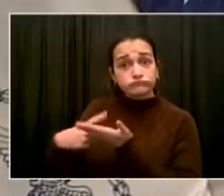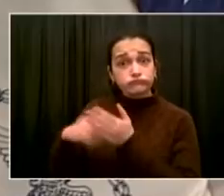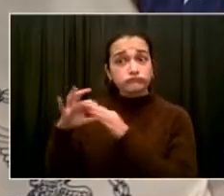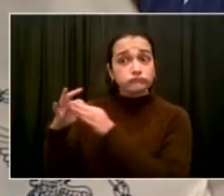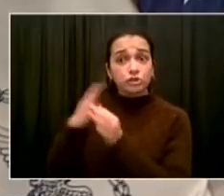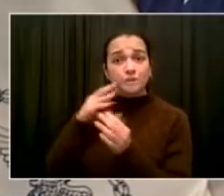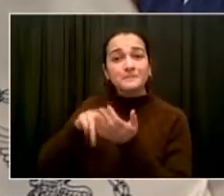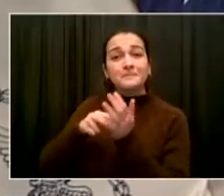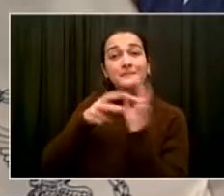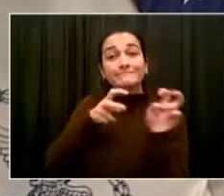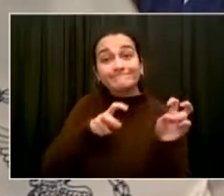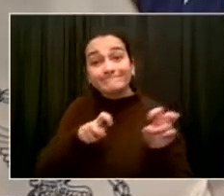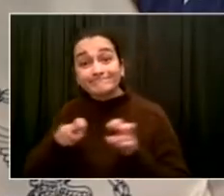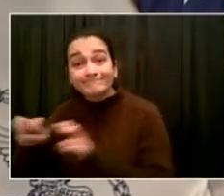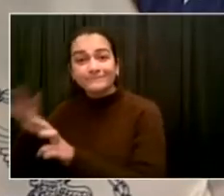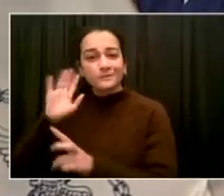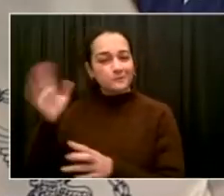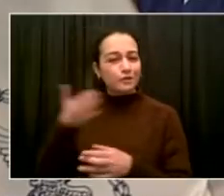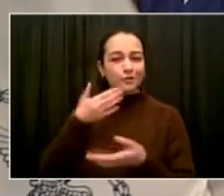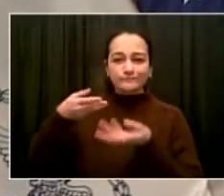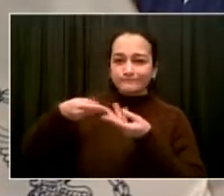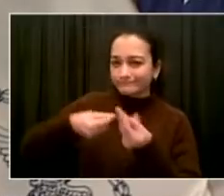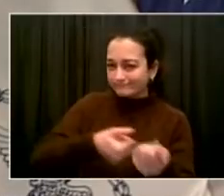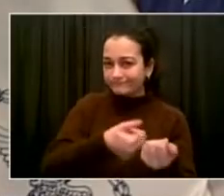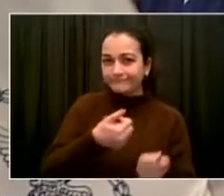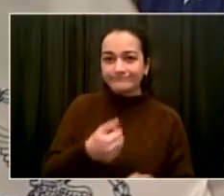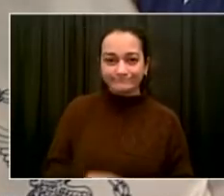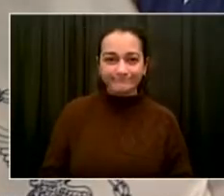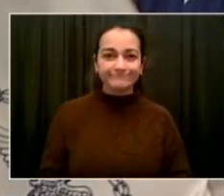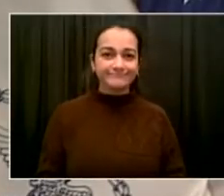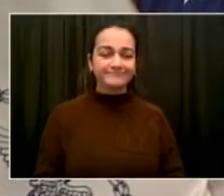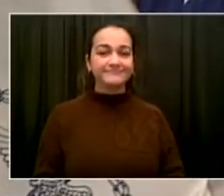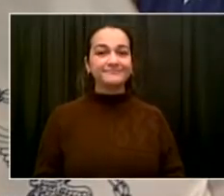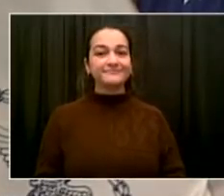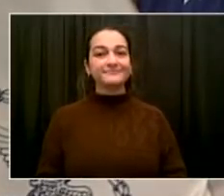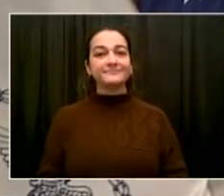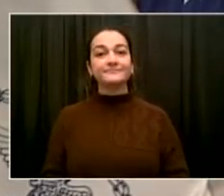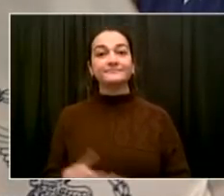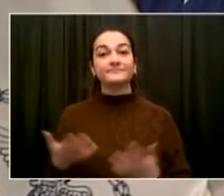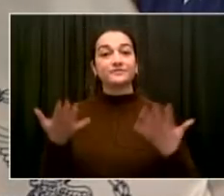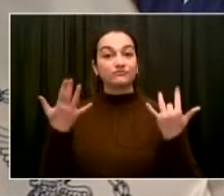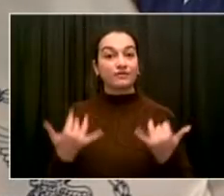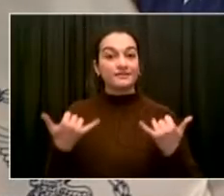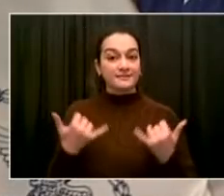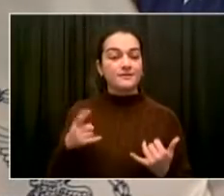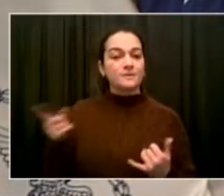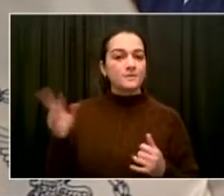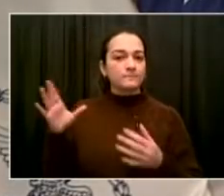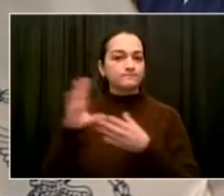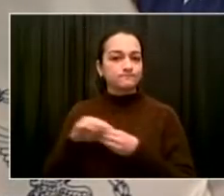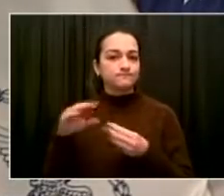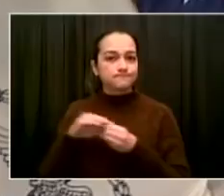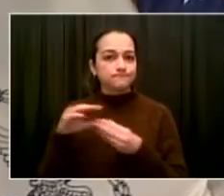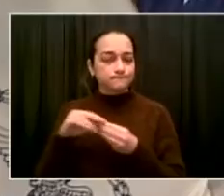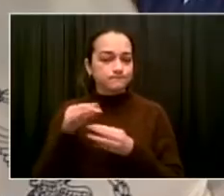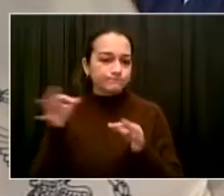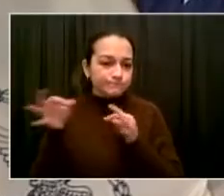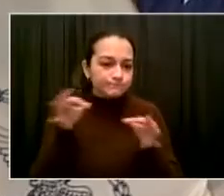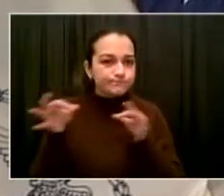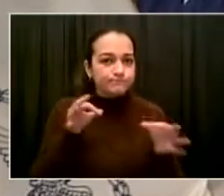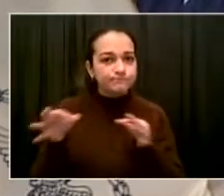is joining us today to amplify to all New Yorkers what we need to do to get through this. My pleasure to welcome Mayor-elect Eric Adams.